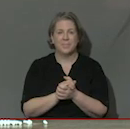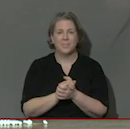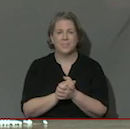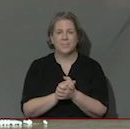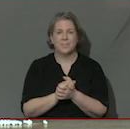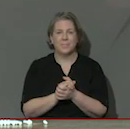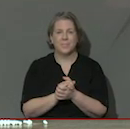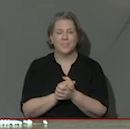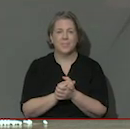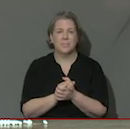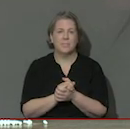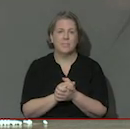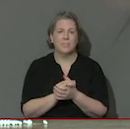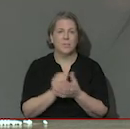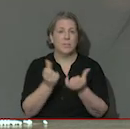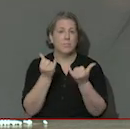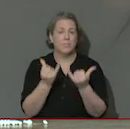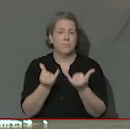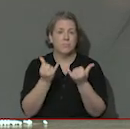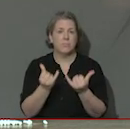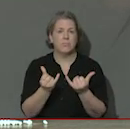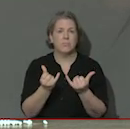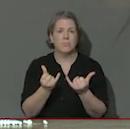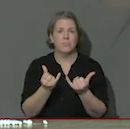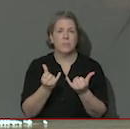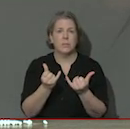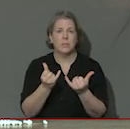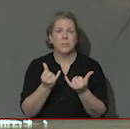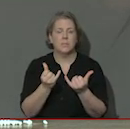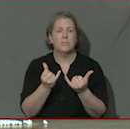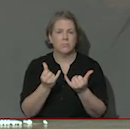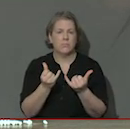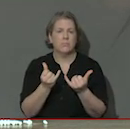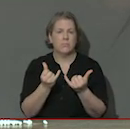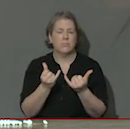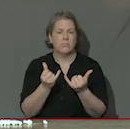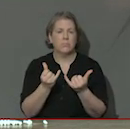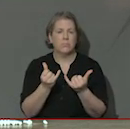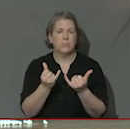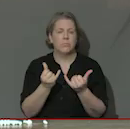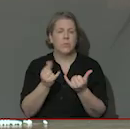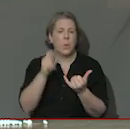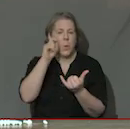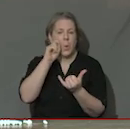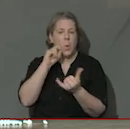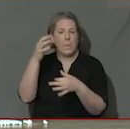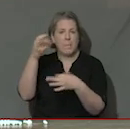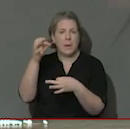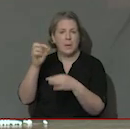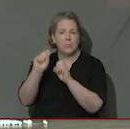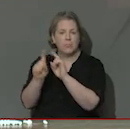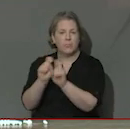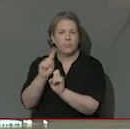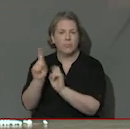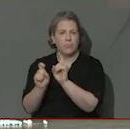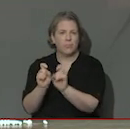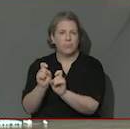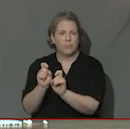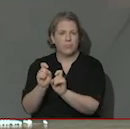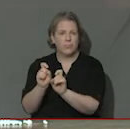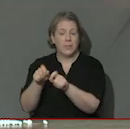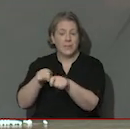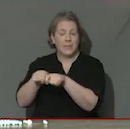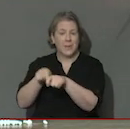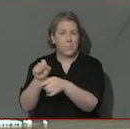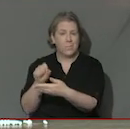Today we're going to look at it was a question paper of the Olympiad, the second round. So what we'll do